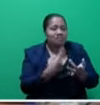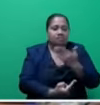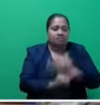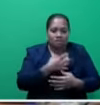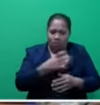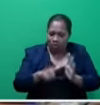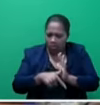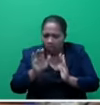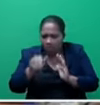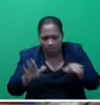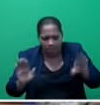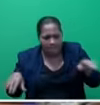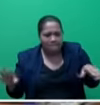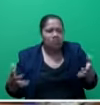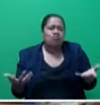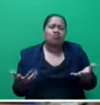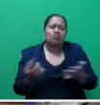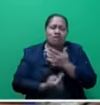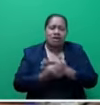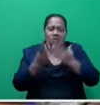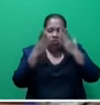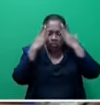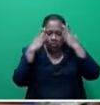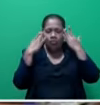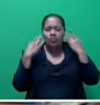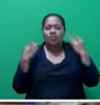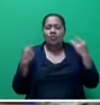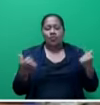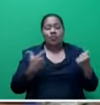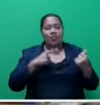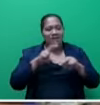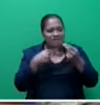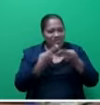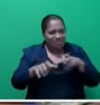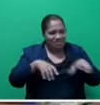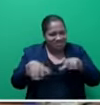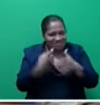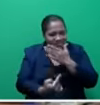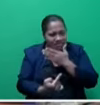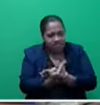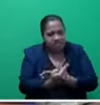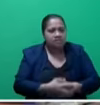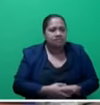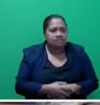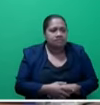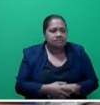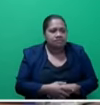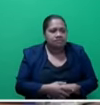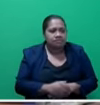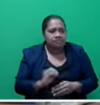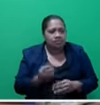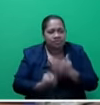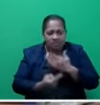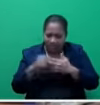been tempted by the chance to relieve stress doing a wholesome family activity and supplement their household income as well as provide food